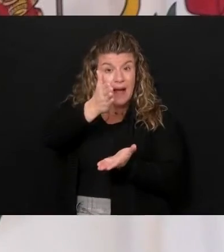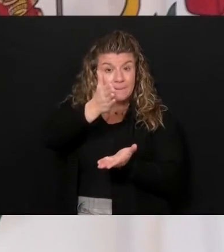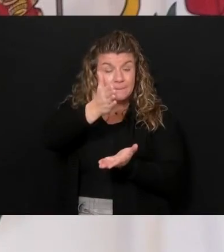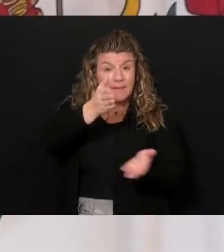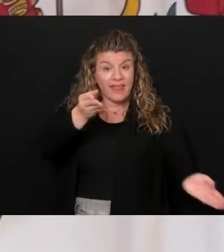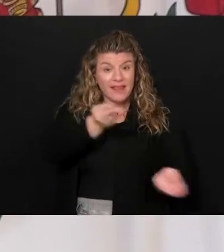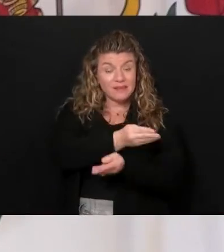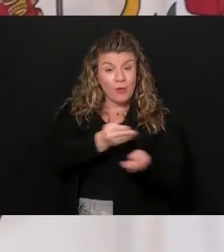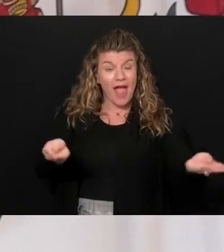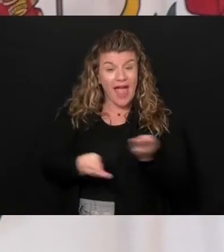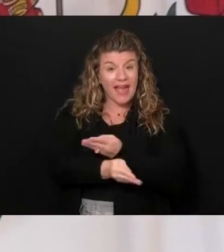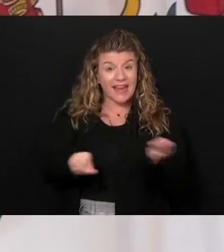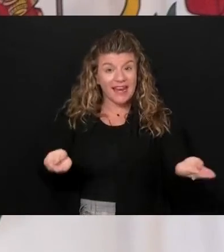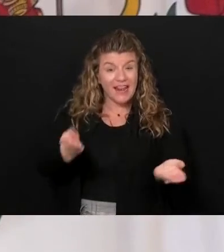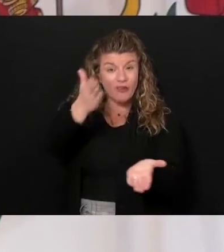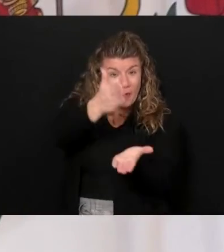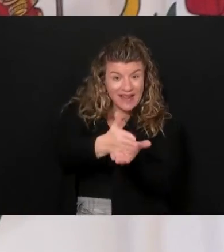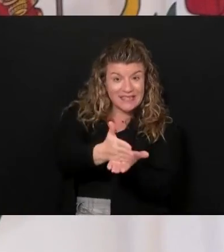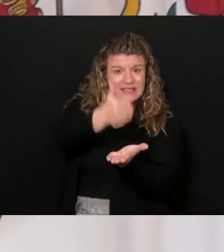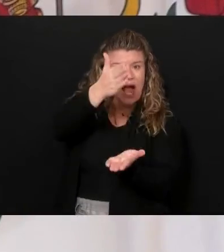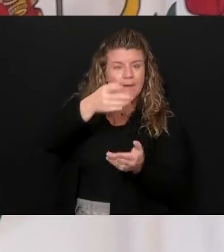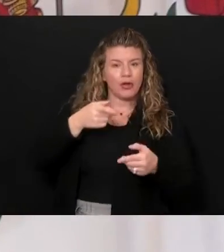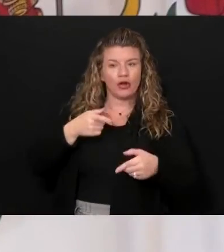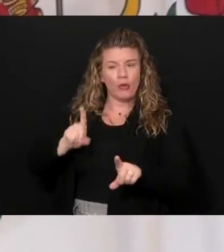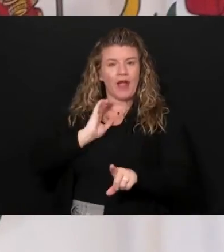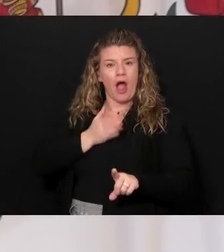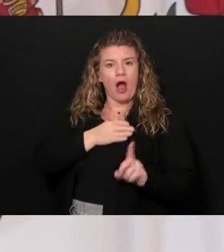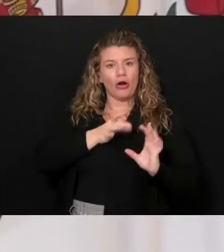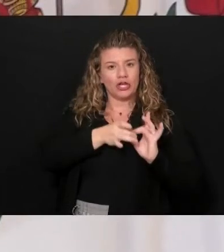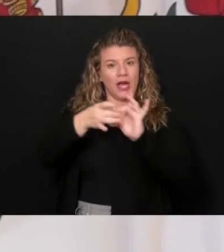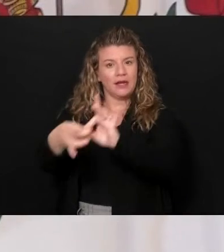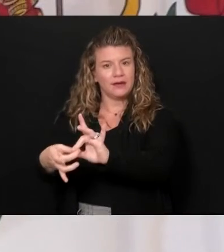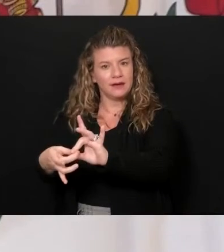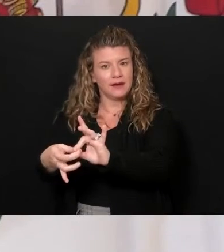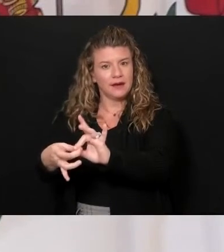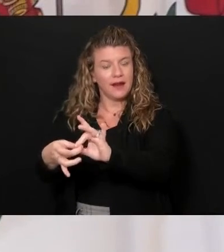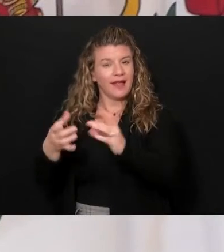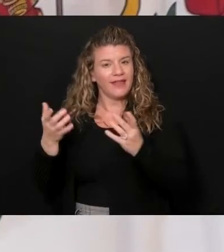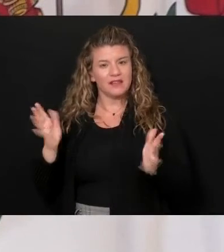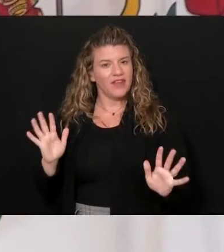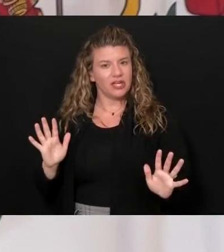from person to person to person in our chain, we stop it.